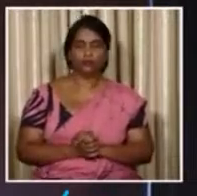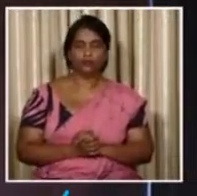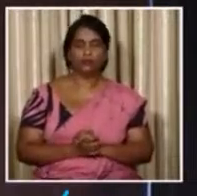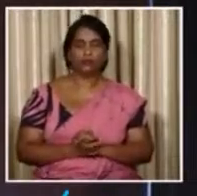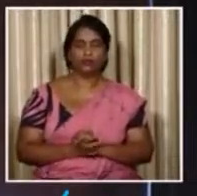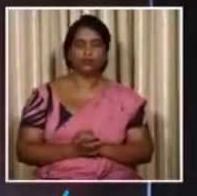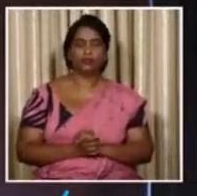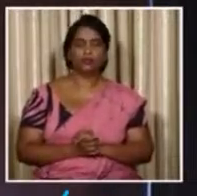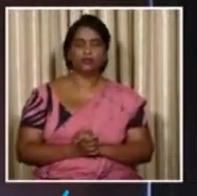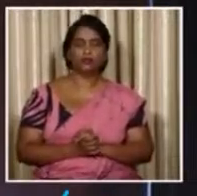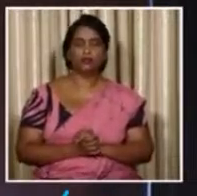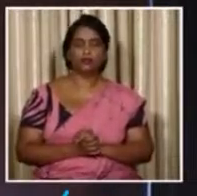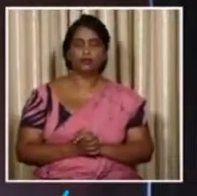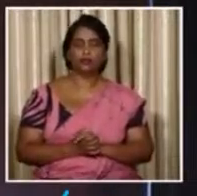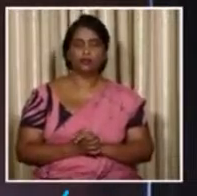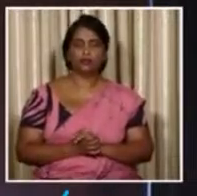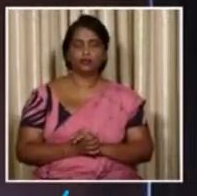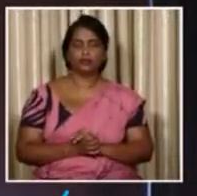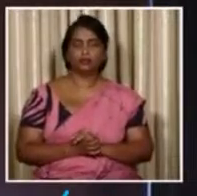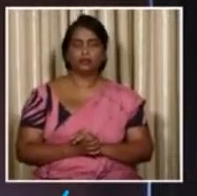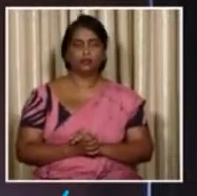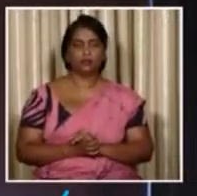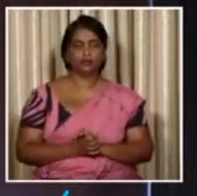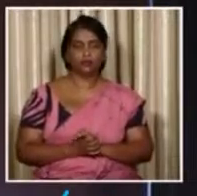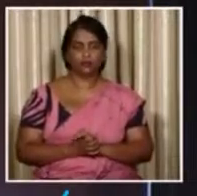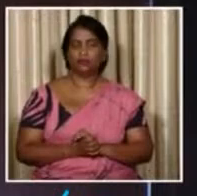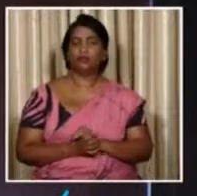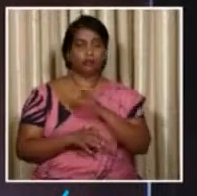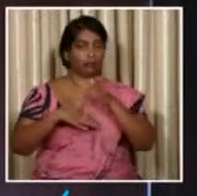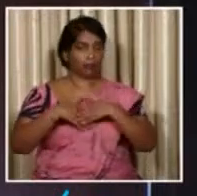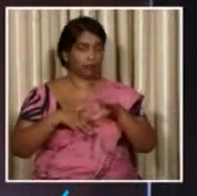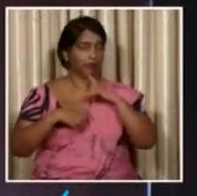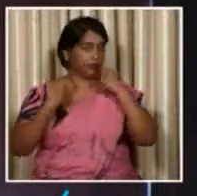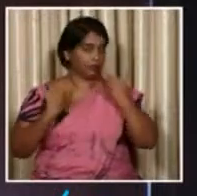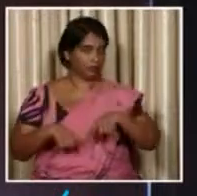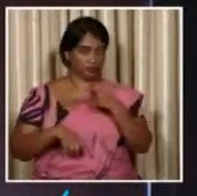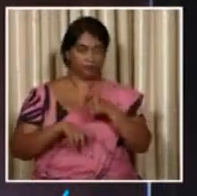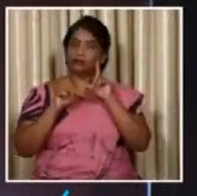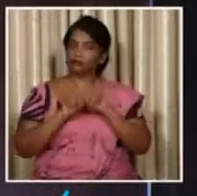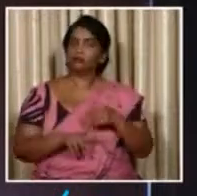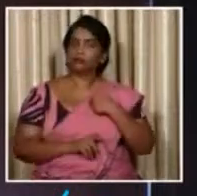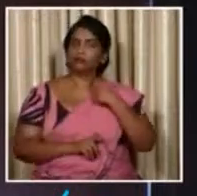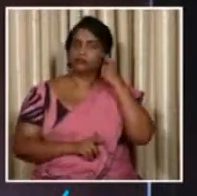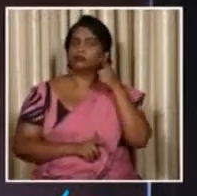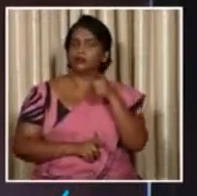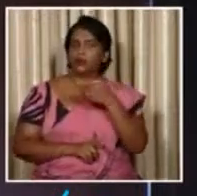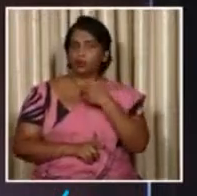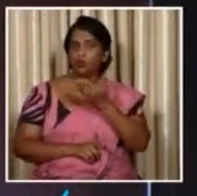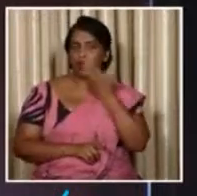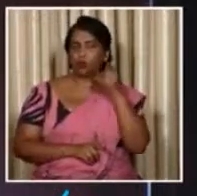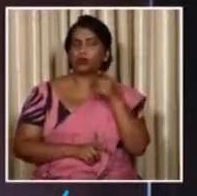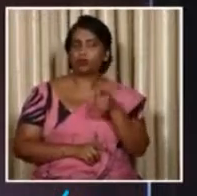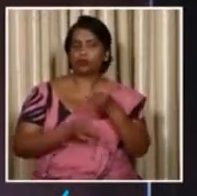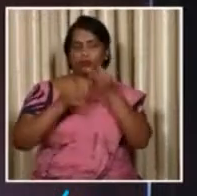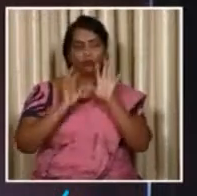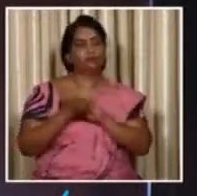in official and unofficial bar, I trust you will be able to put things into proper perspective and dispel any misconception about